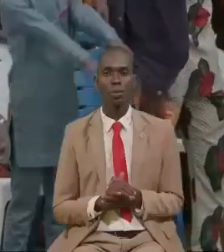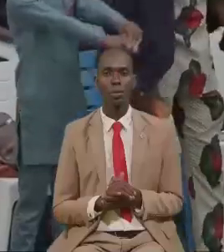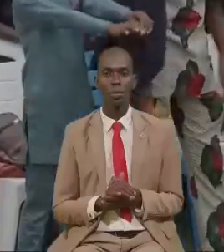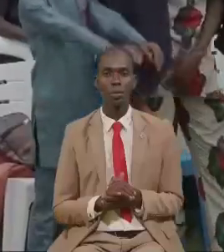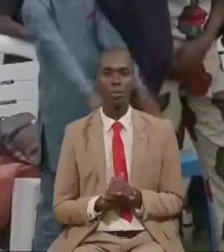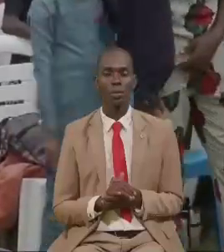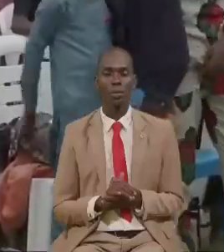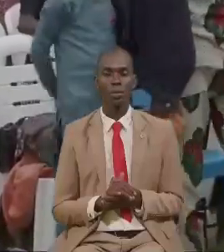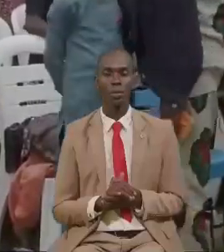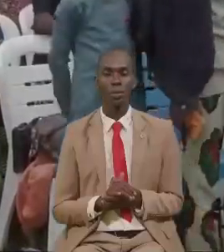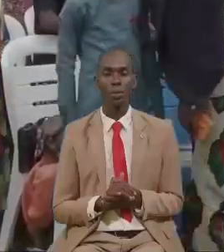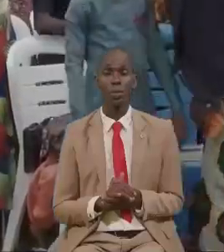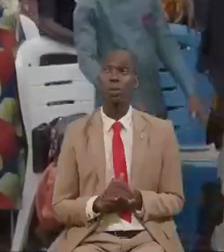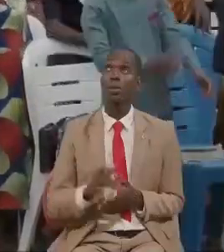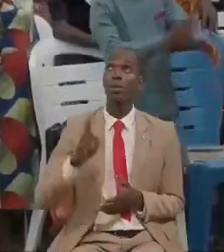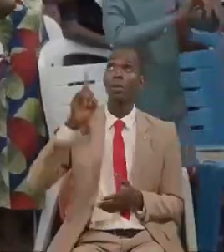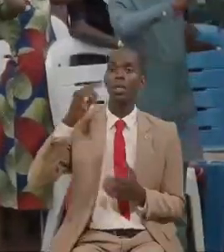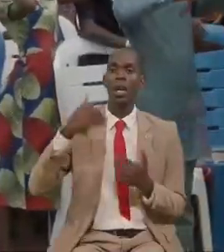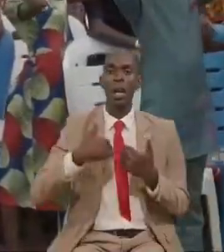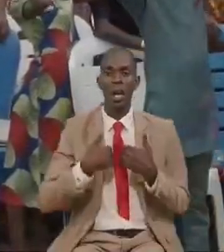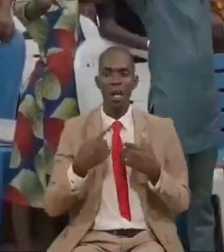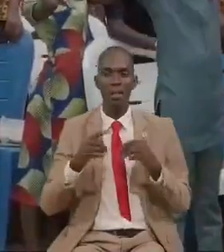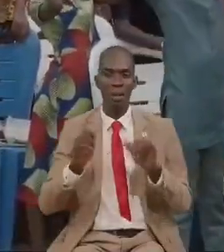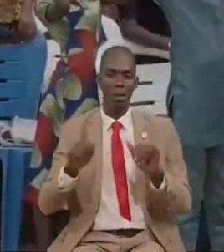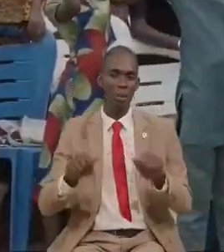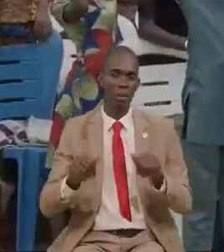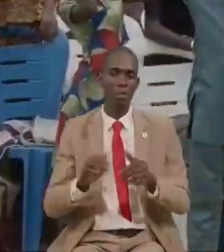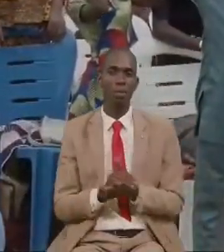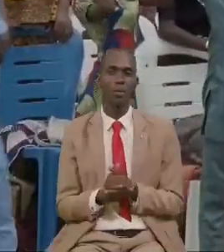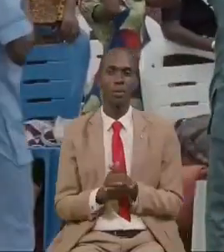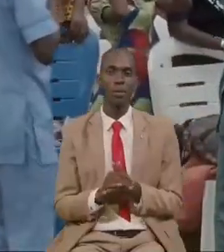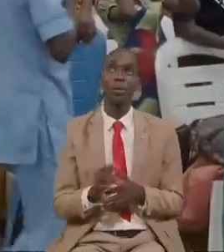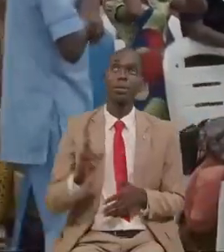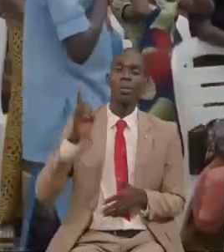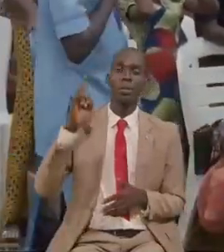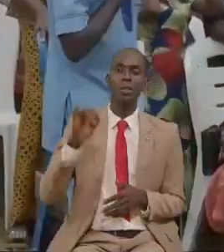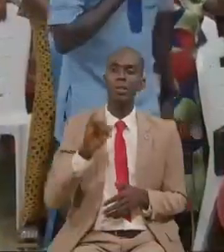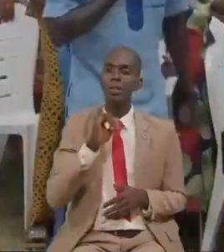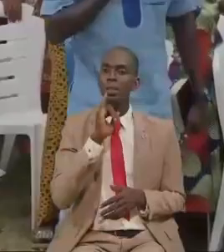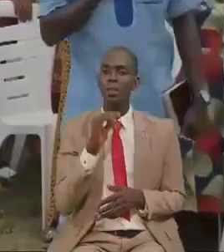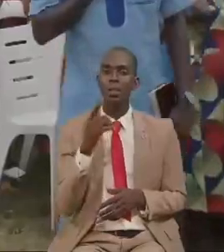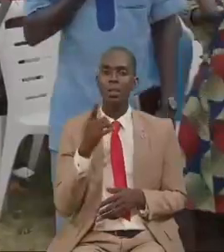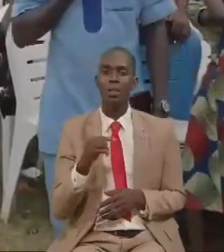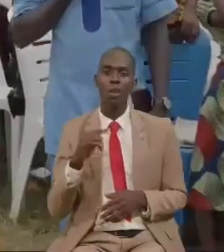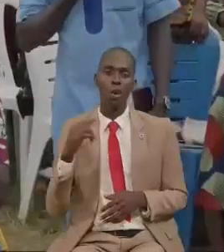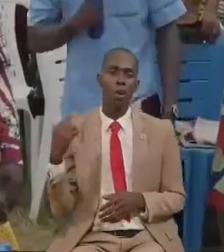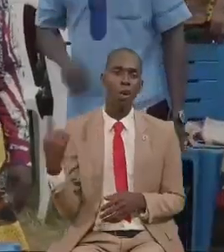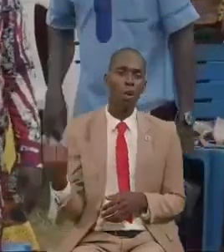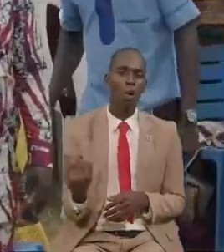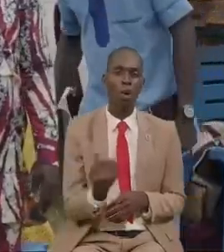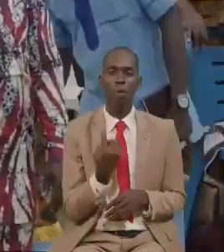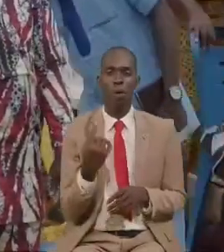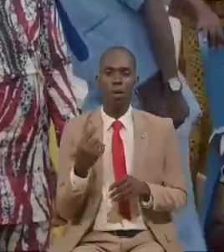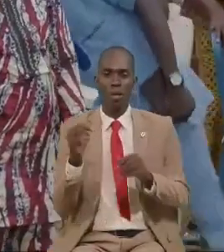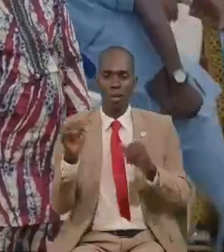And he has the ability. Is the always able